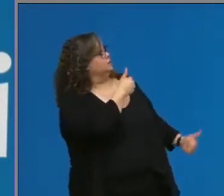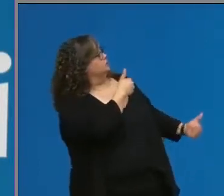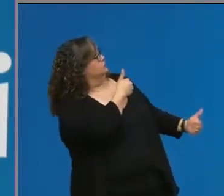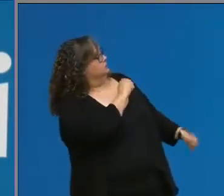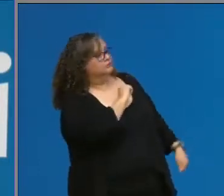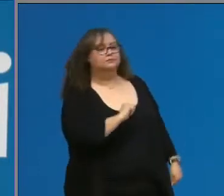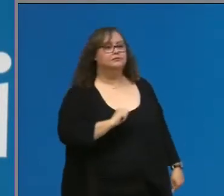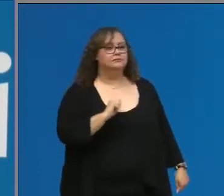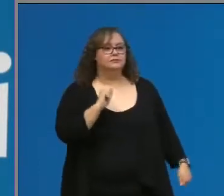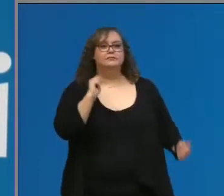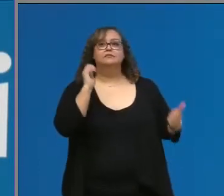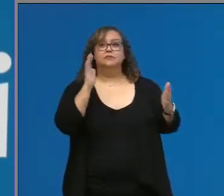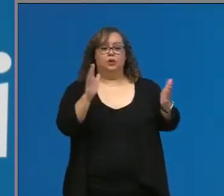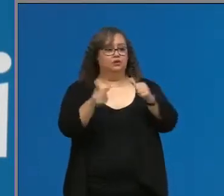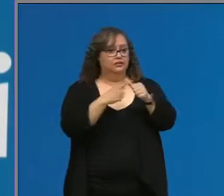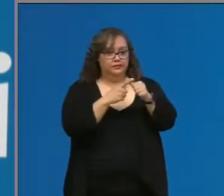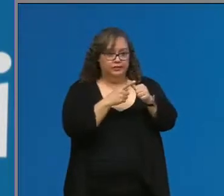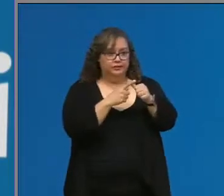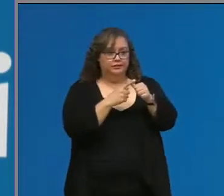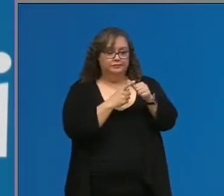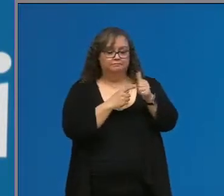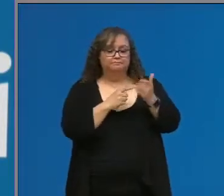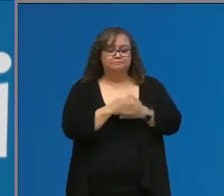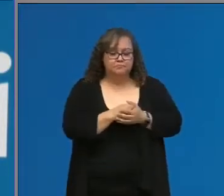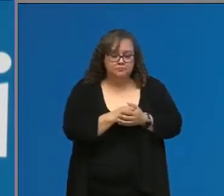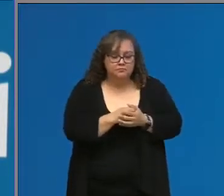Okay. So first of all, there are